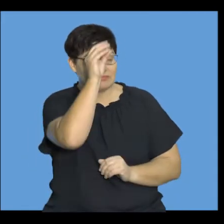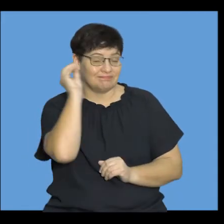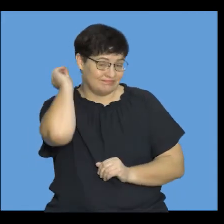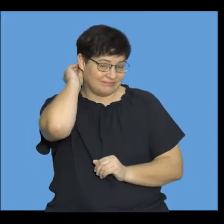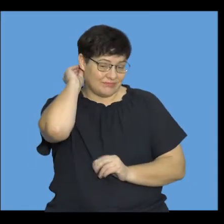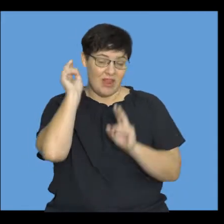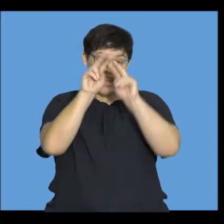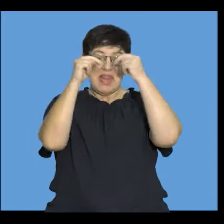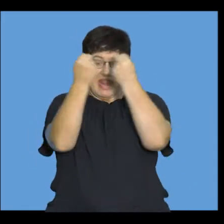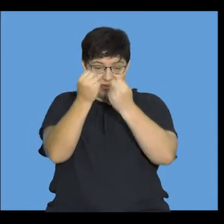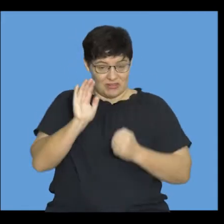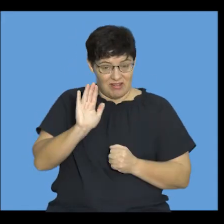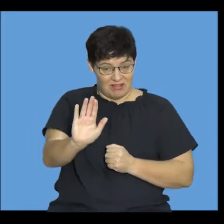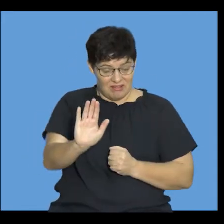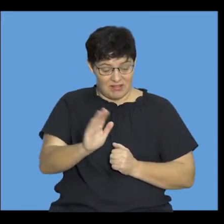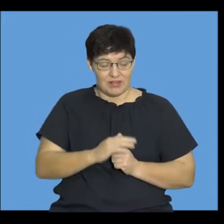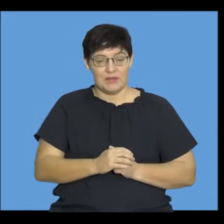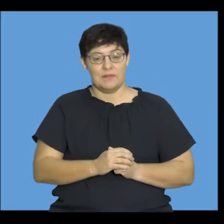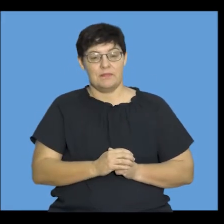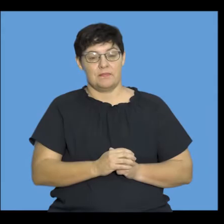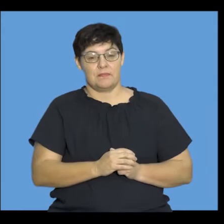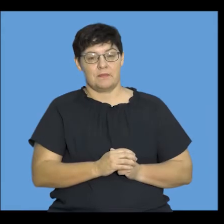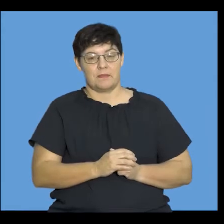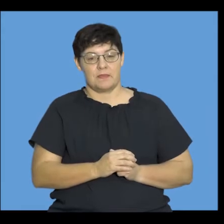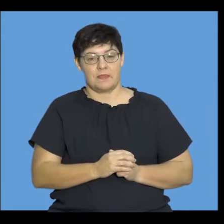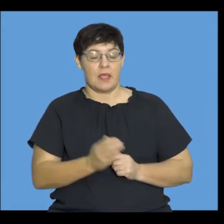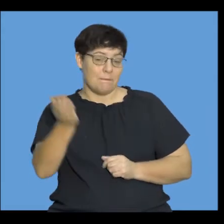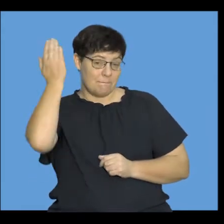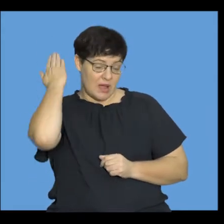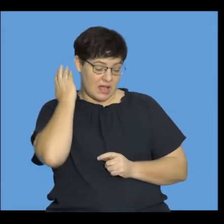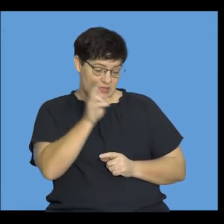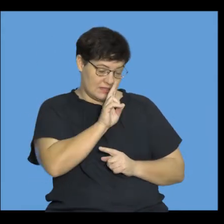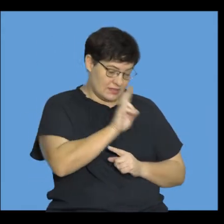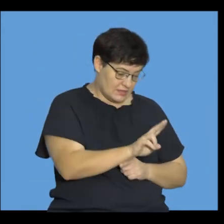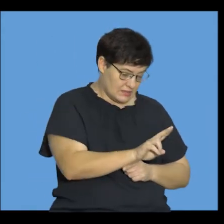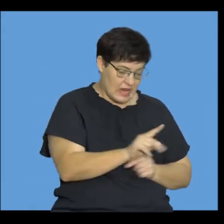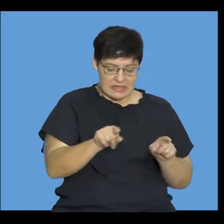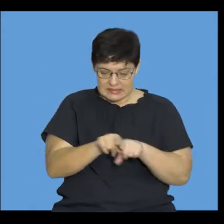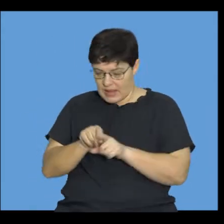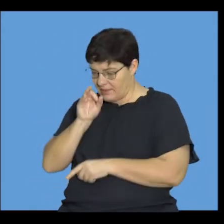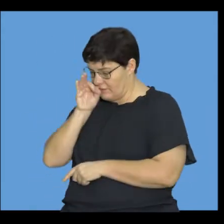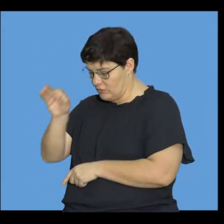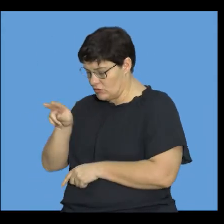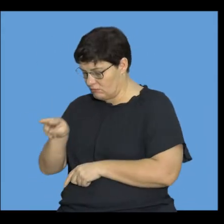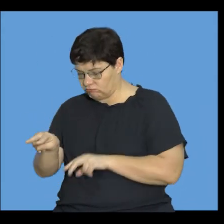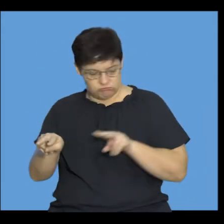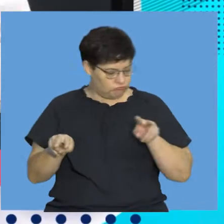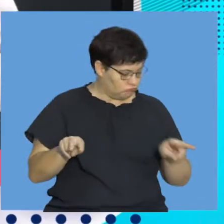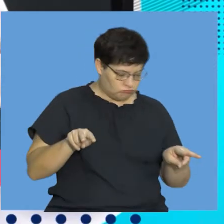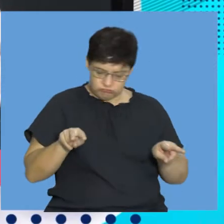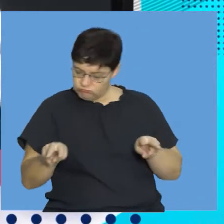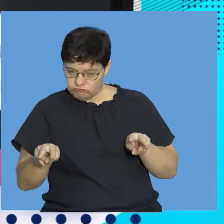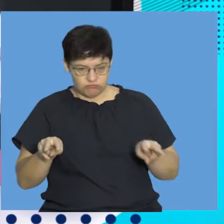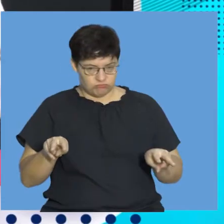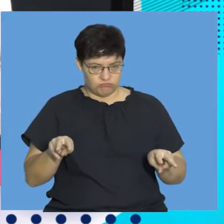national budget is that you look at the past and you look at the future. And based on that, you